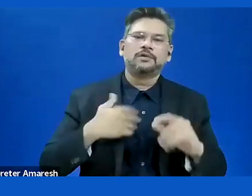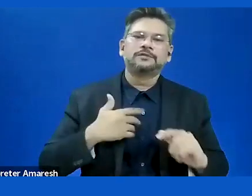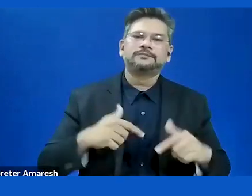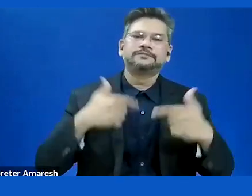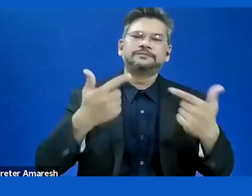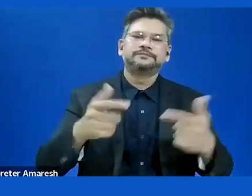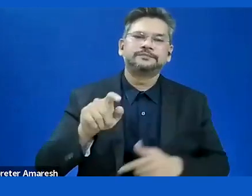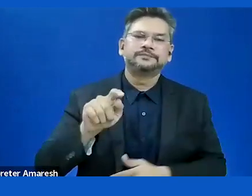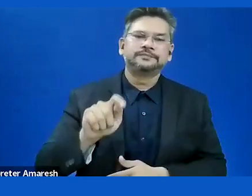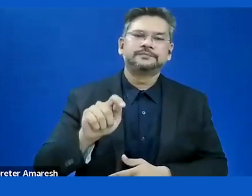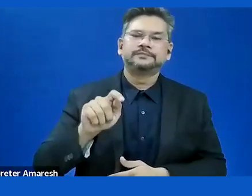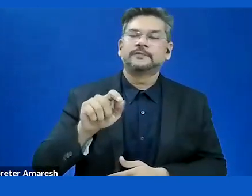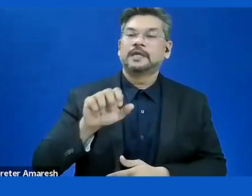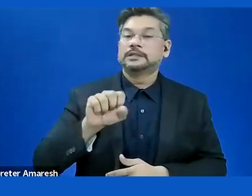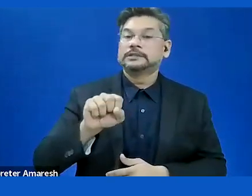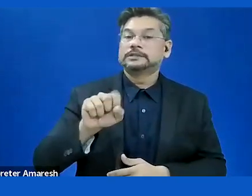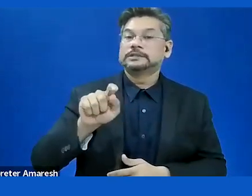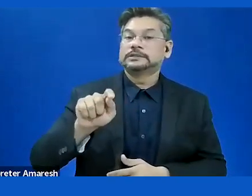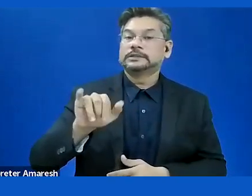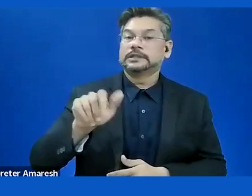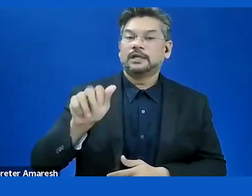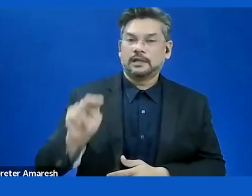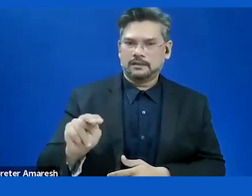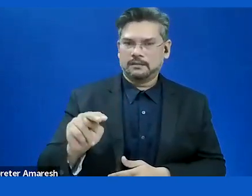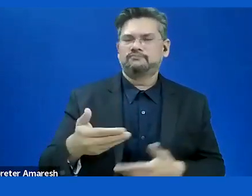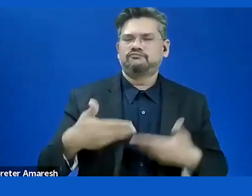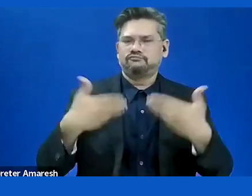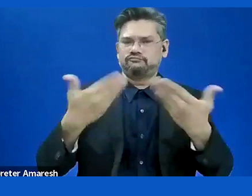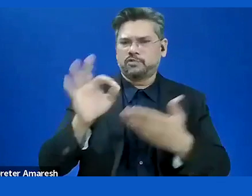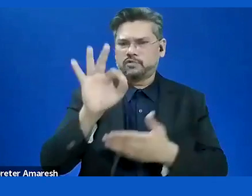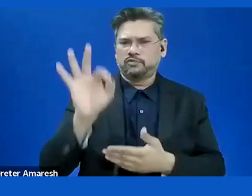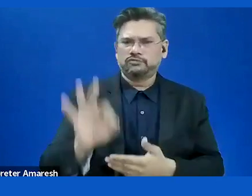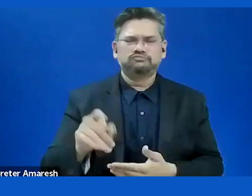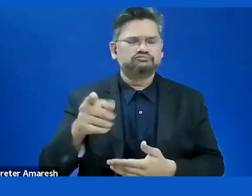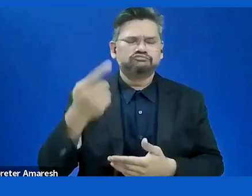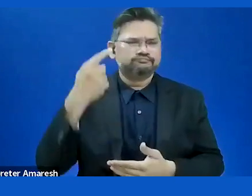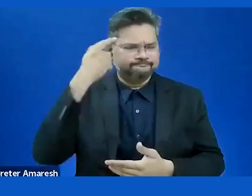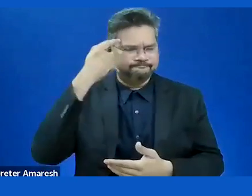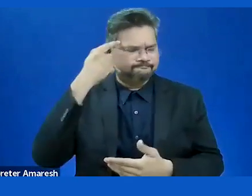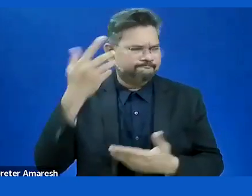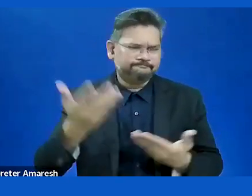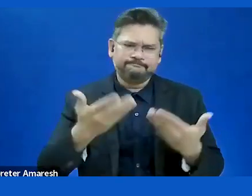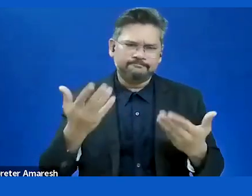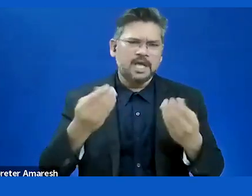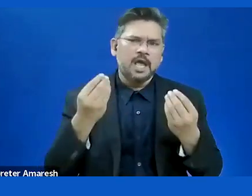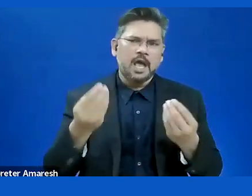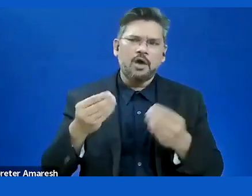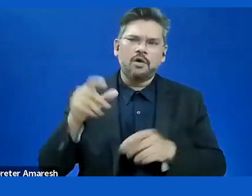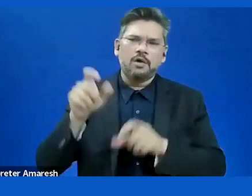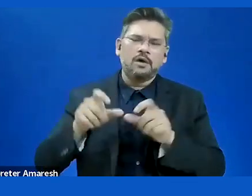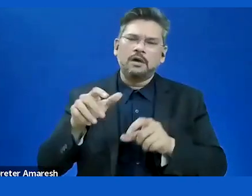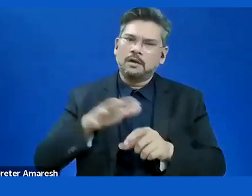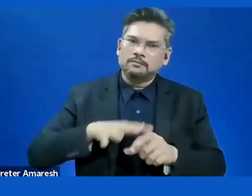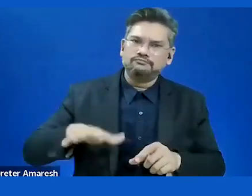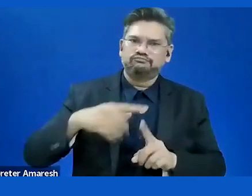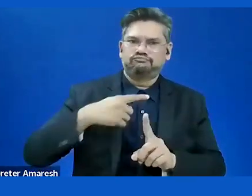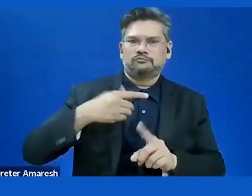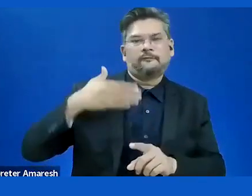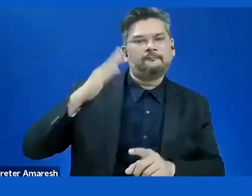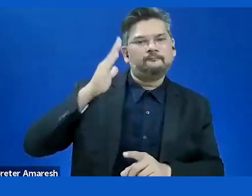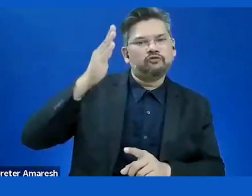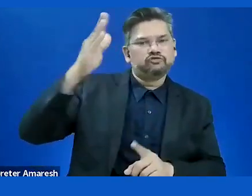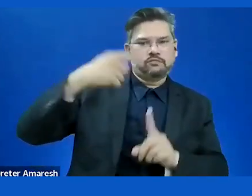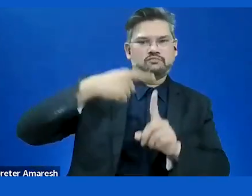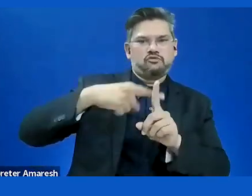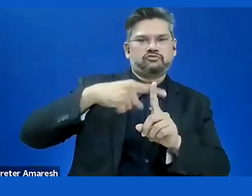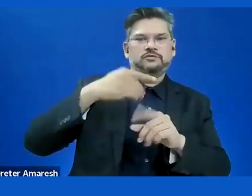community, support this and make sure that we get a positive future development? I mean, I